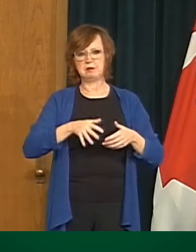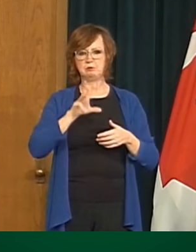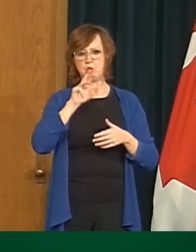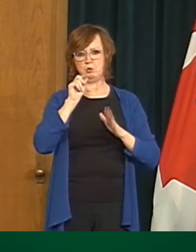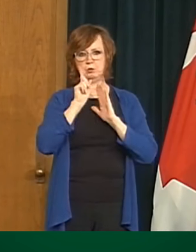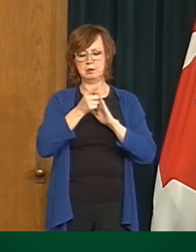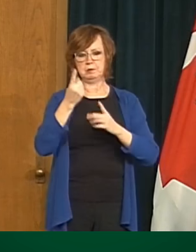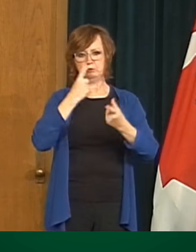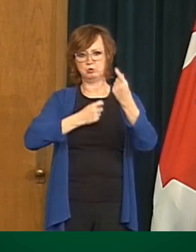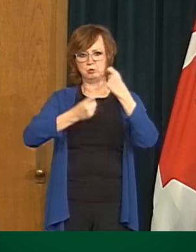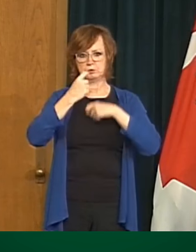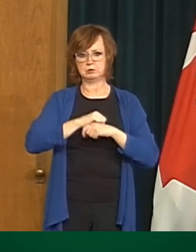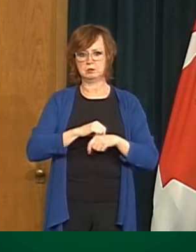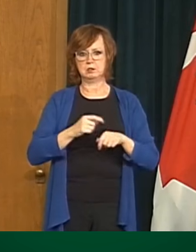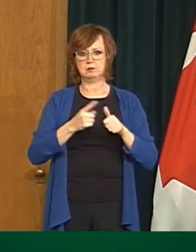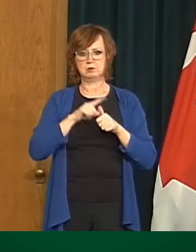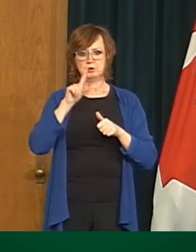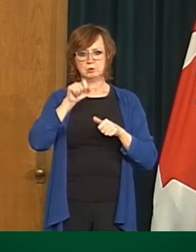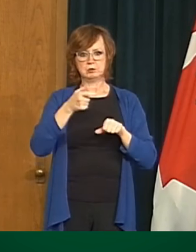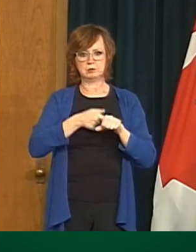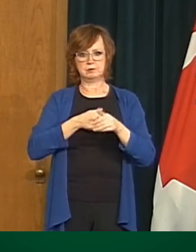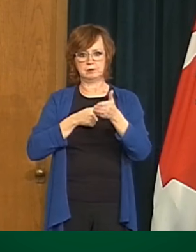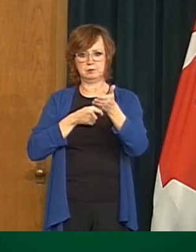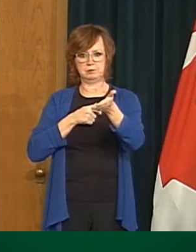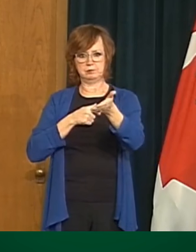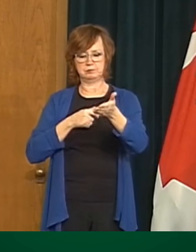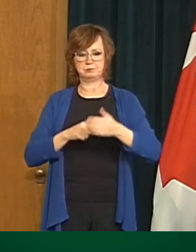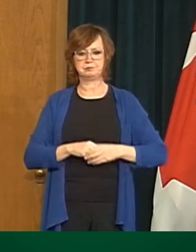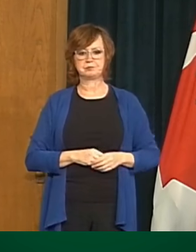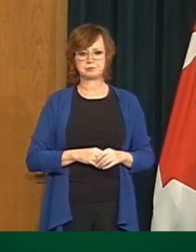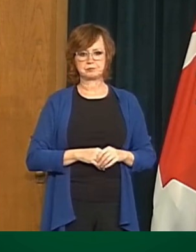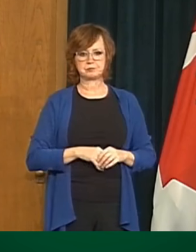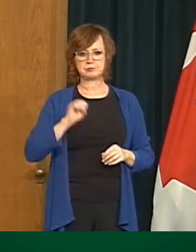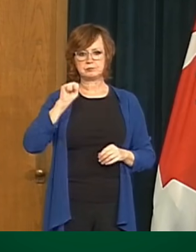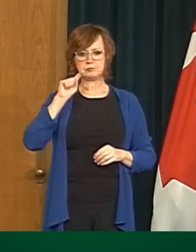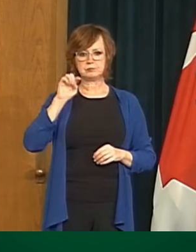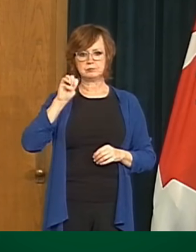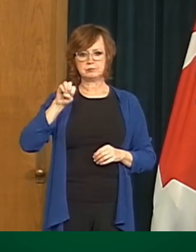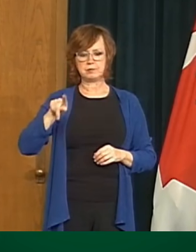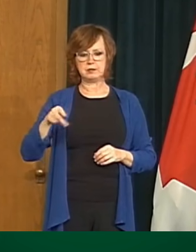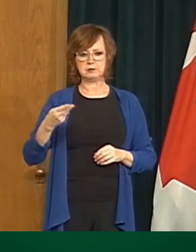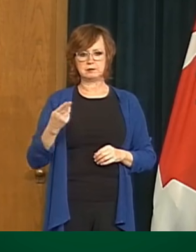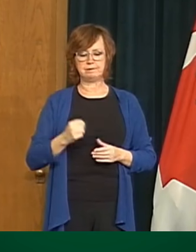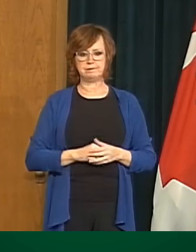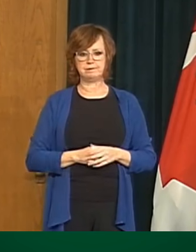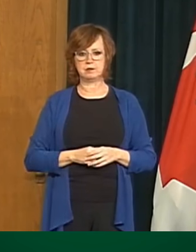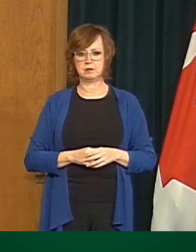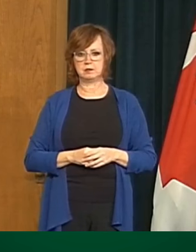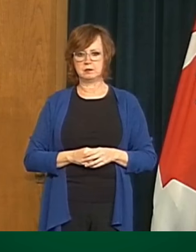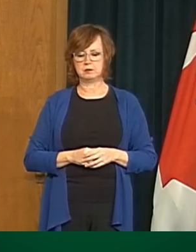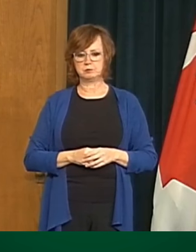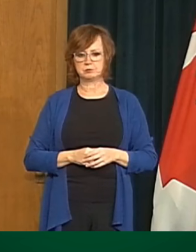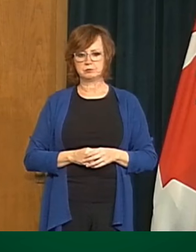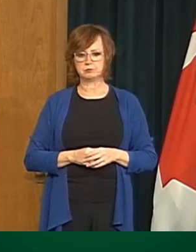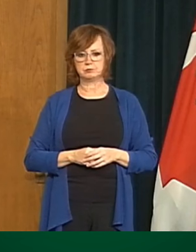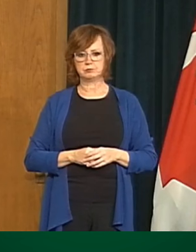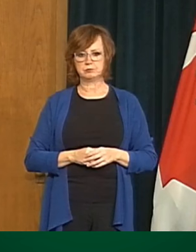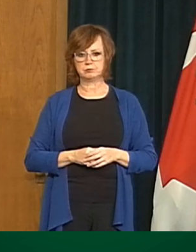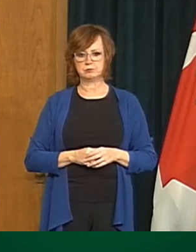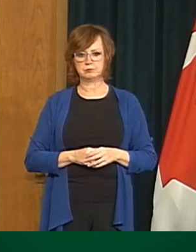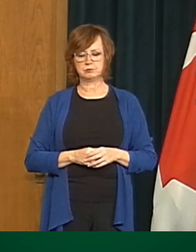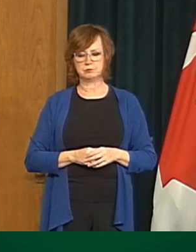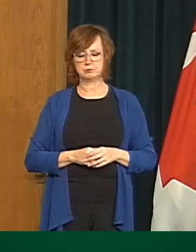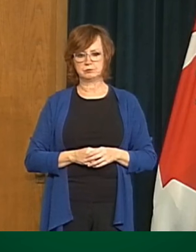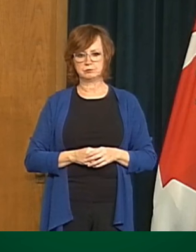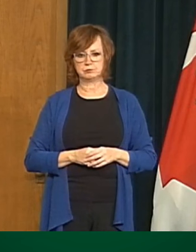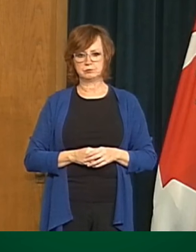for questions. We'll take our first question from the room here. Steph? Yeah. For the Premier, what